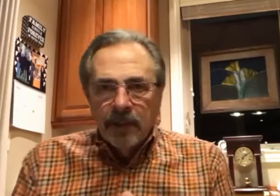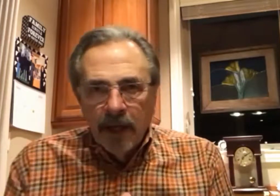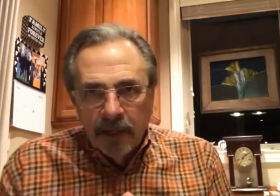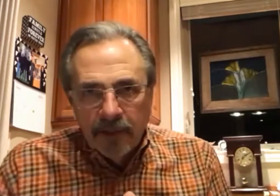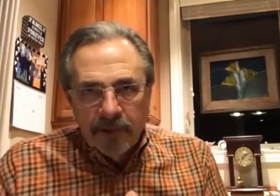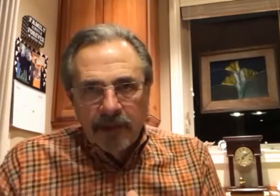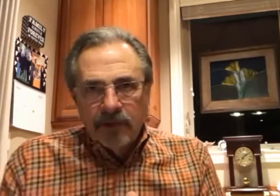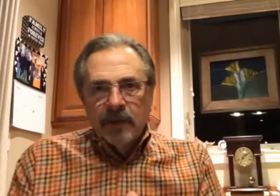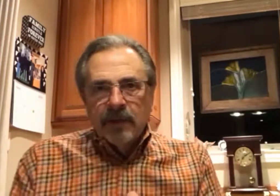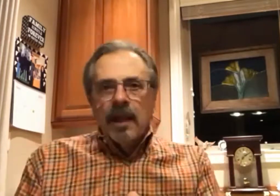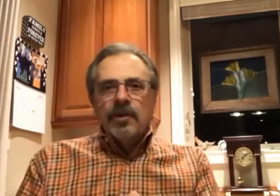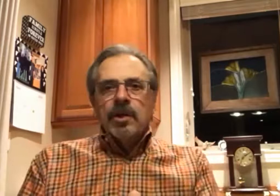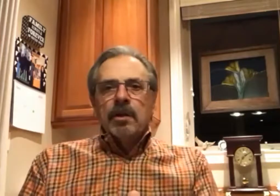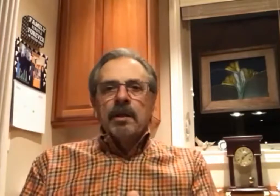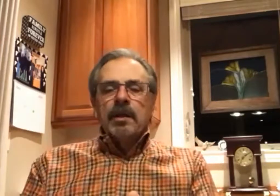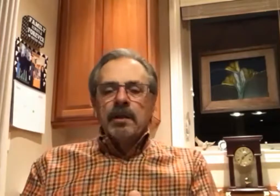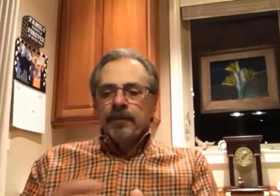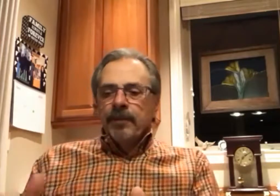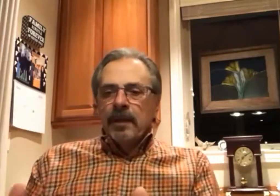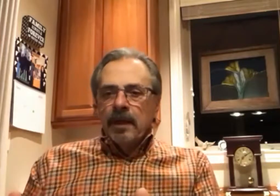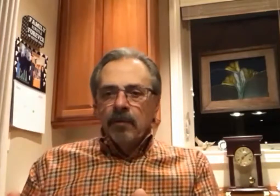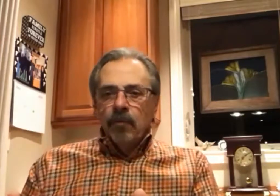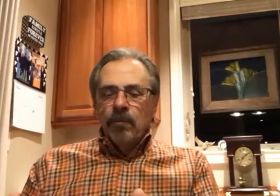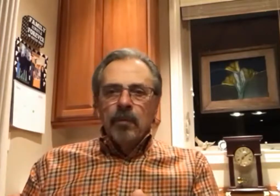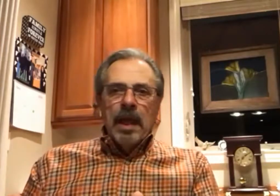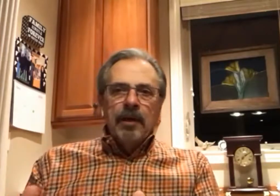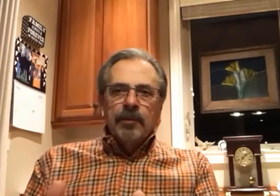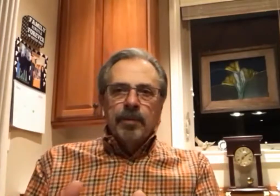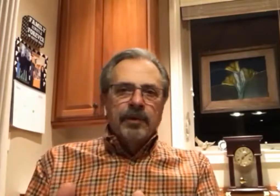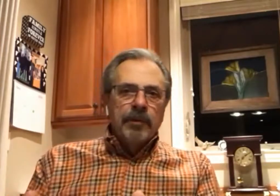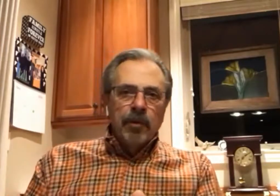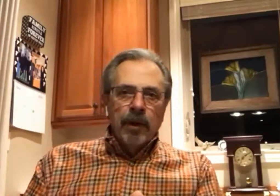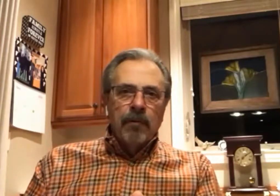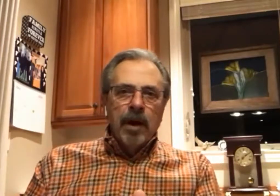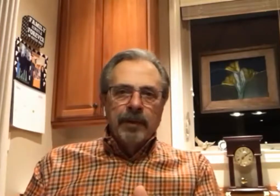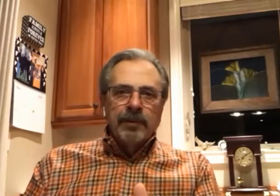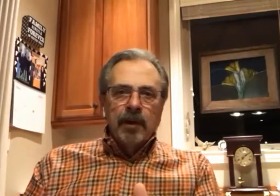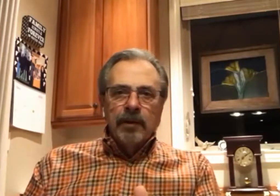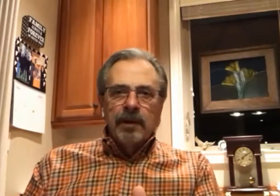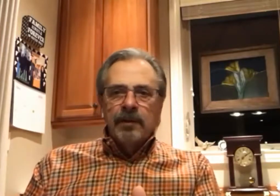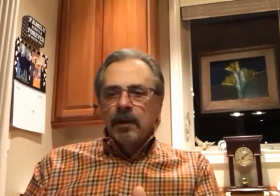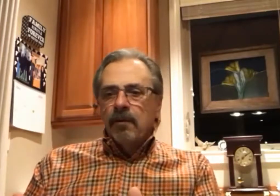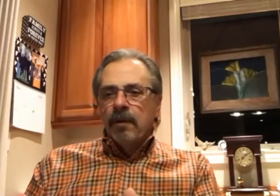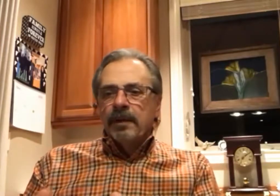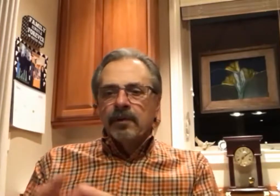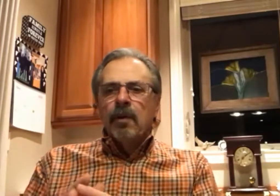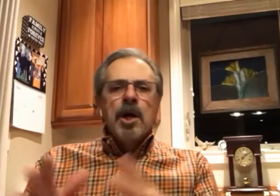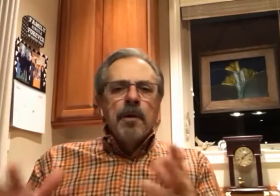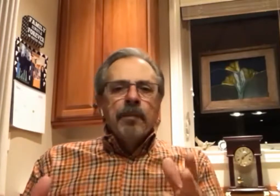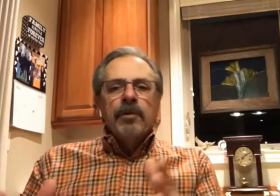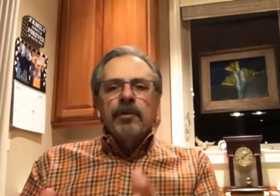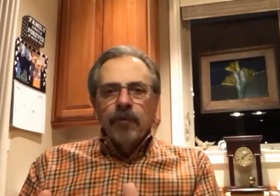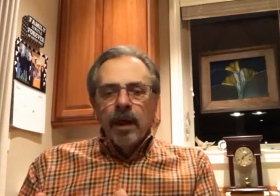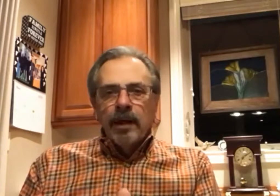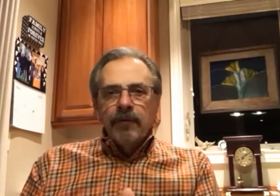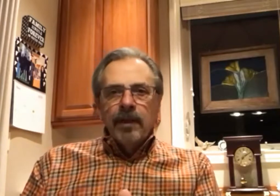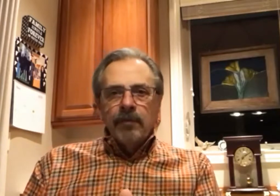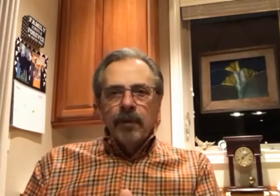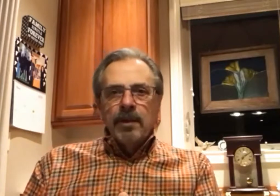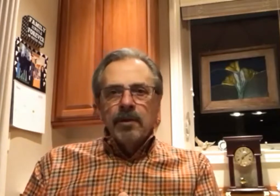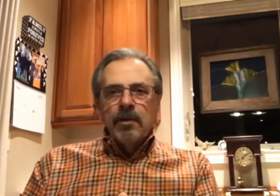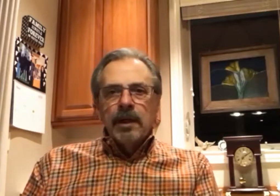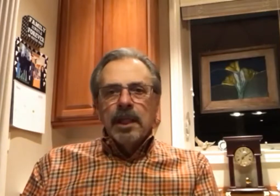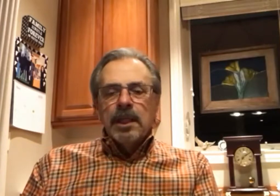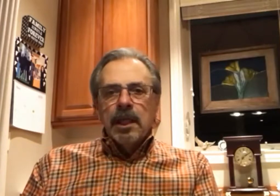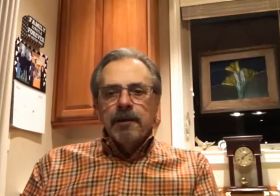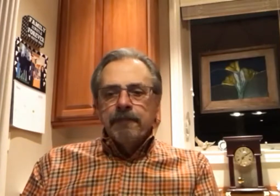passed legislation this last year that has put some new requirements on diesel equipment. So there's a variety of things